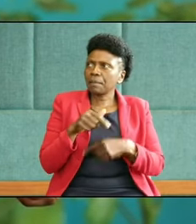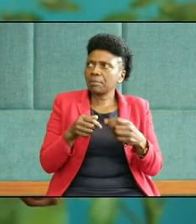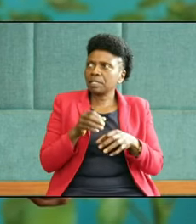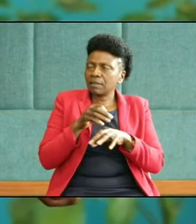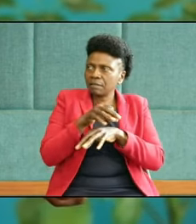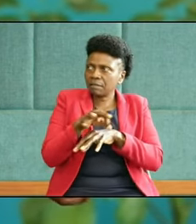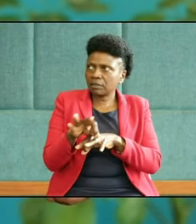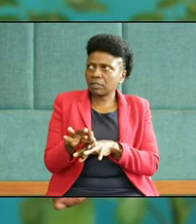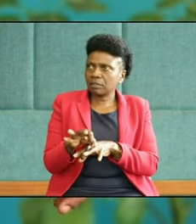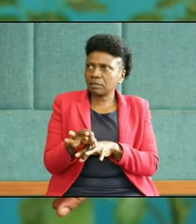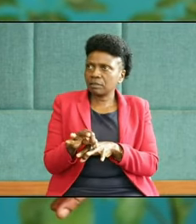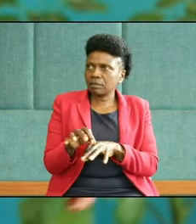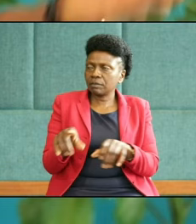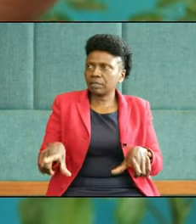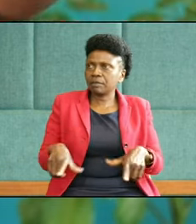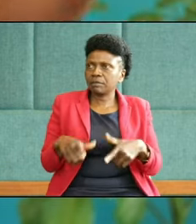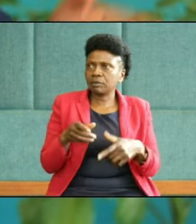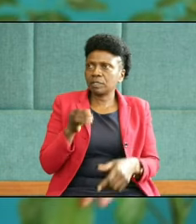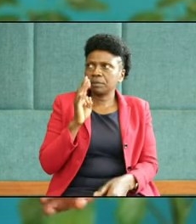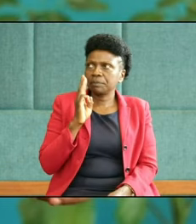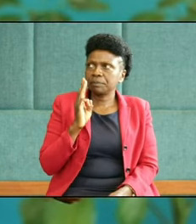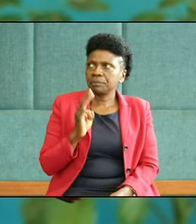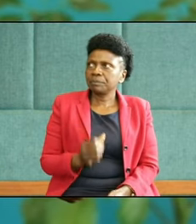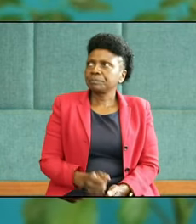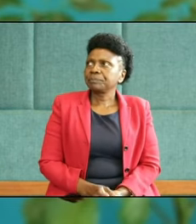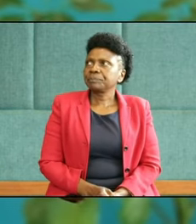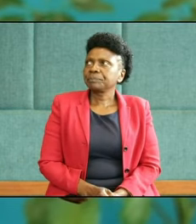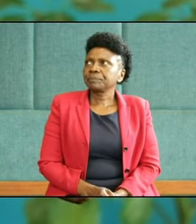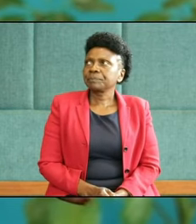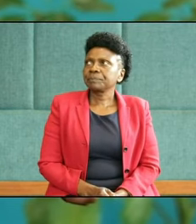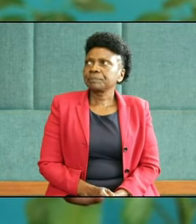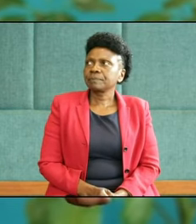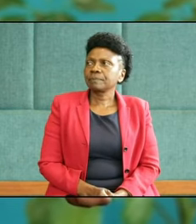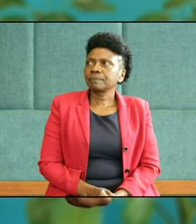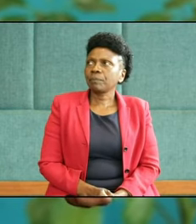receiver becomes a giver.